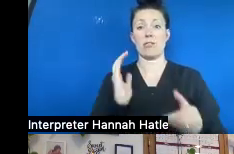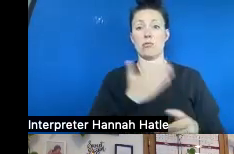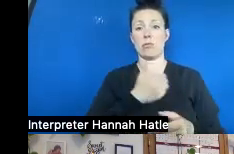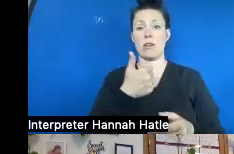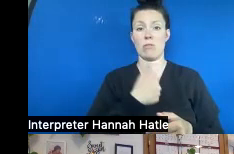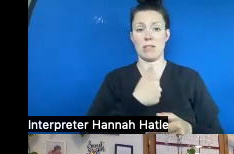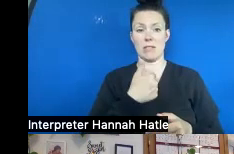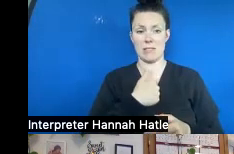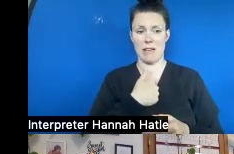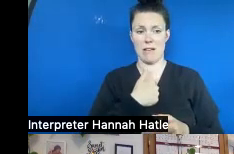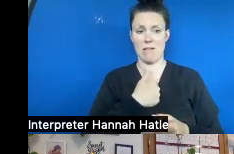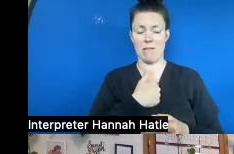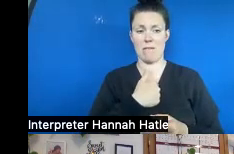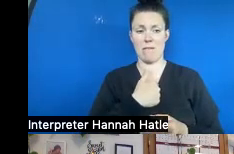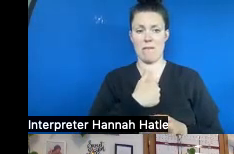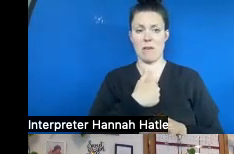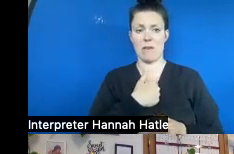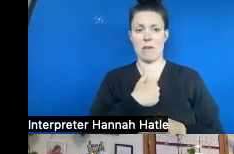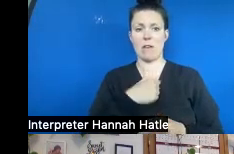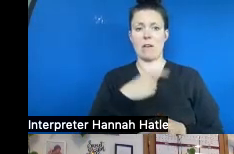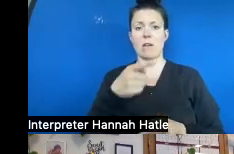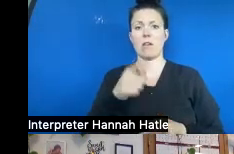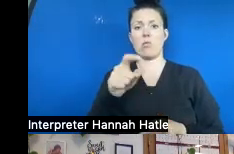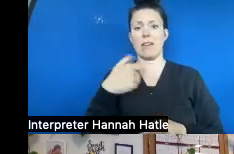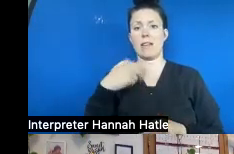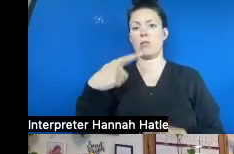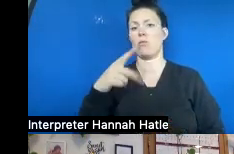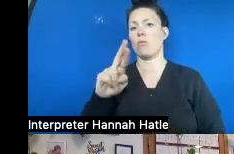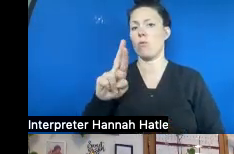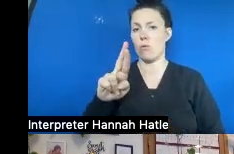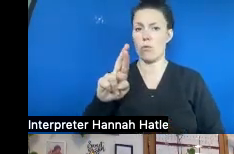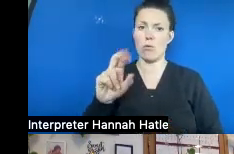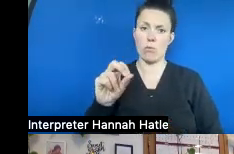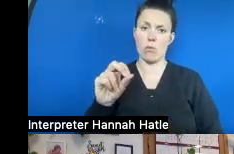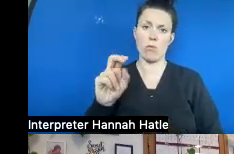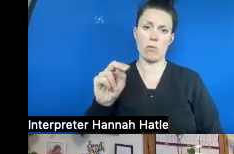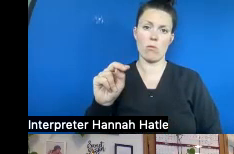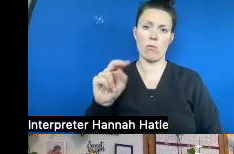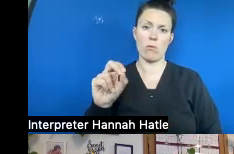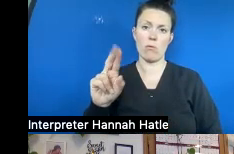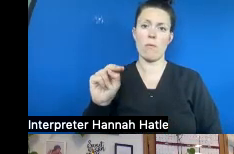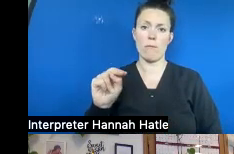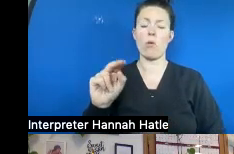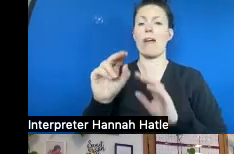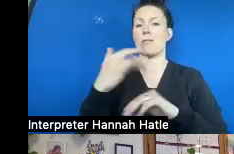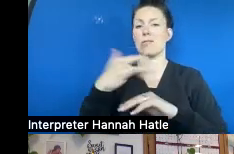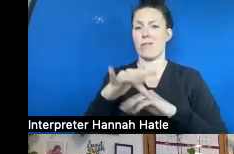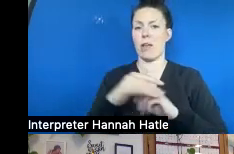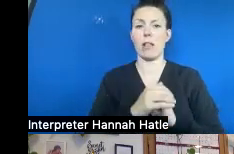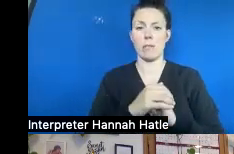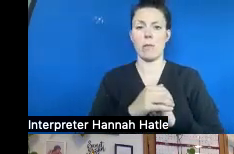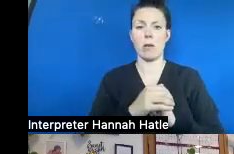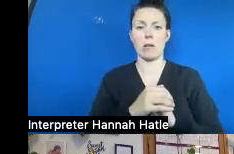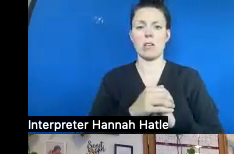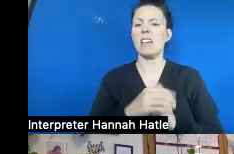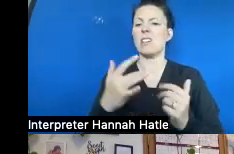spaces, to have our pronouns available. And for a lot of us, it's on our